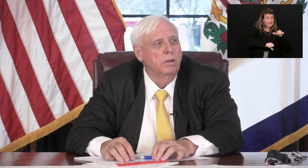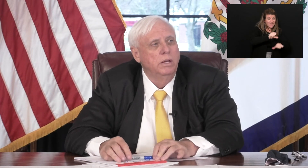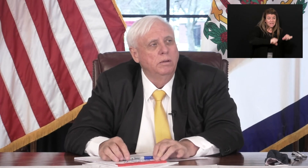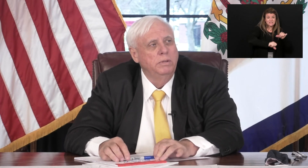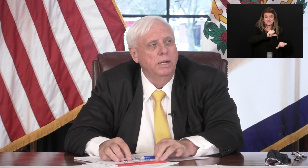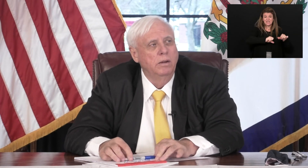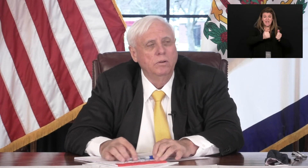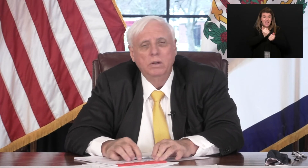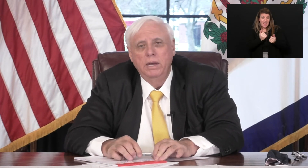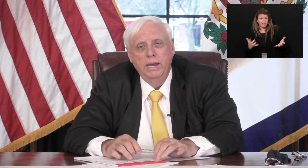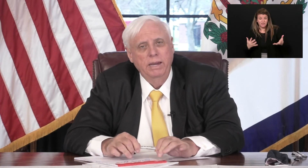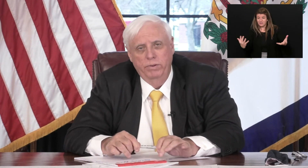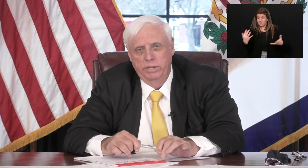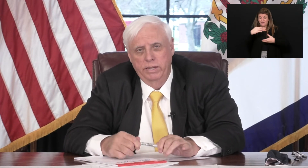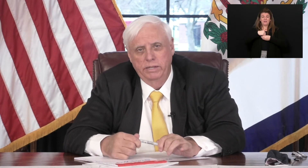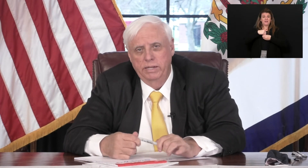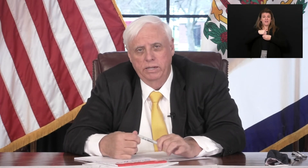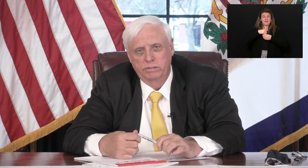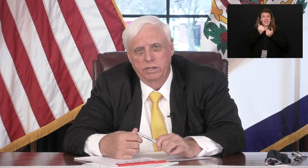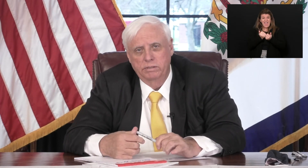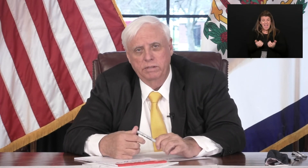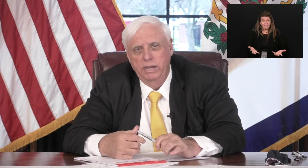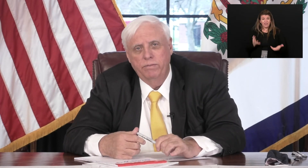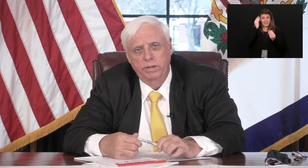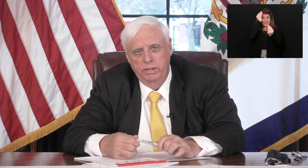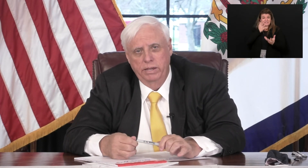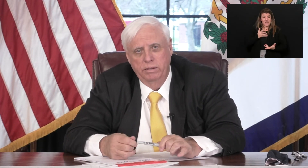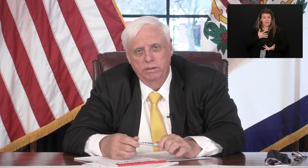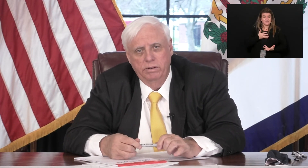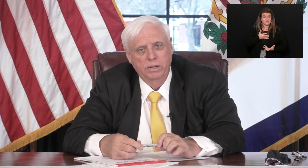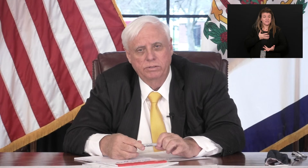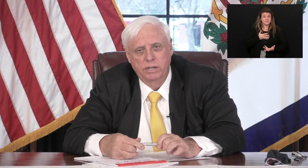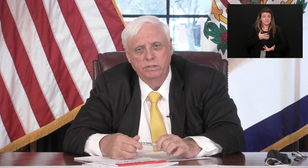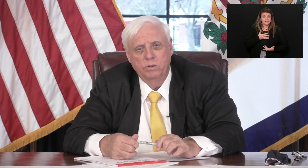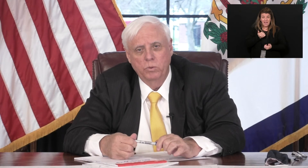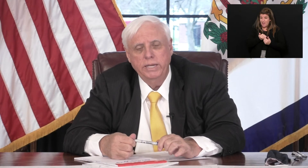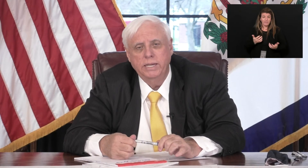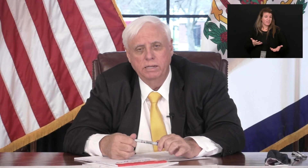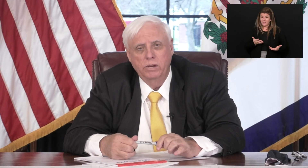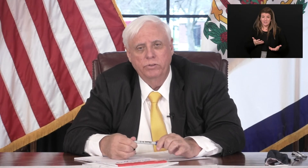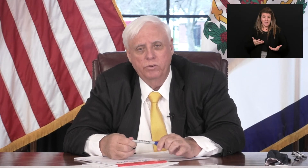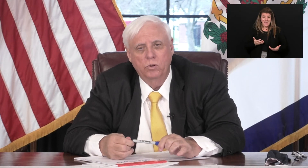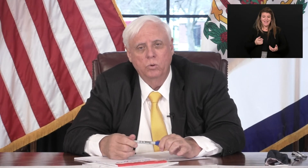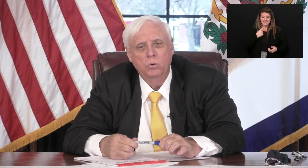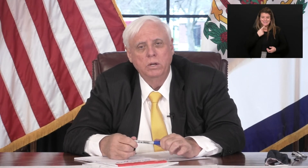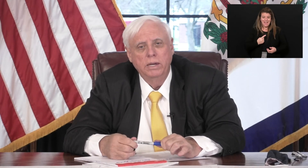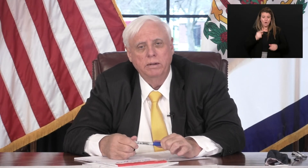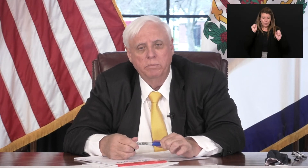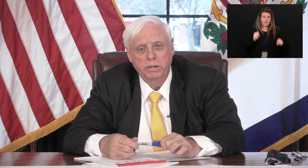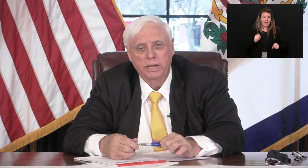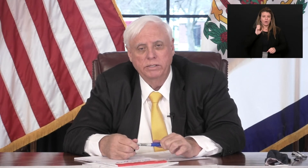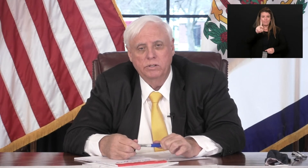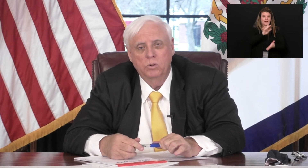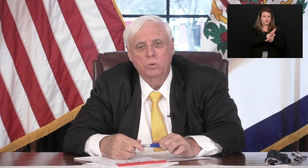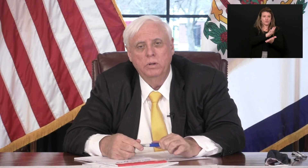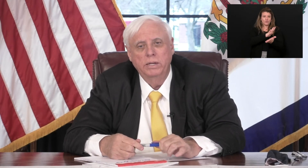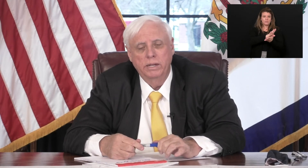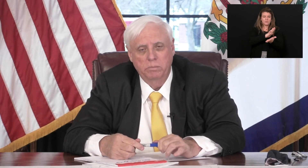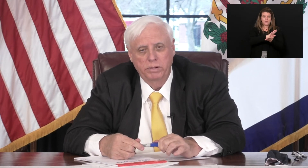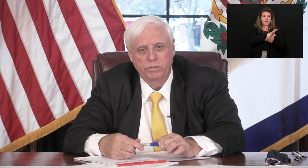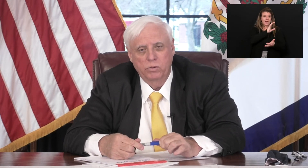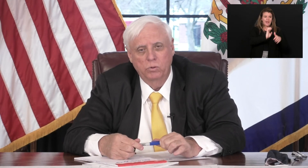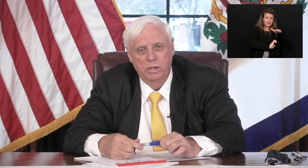world, everything tells us that we can go to school at the middle-age school